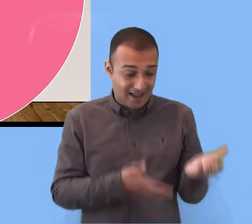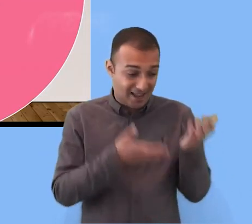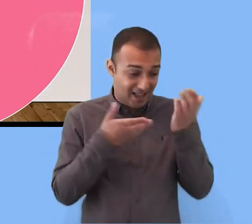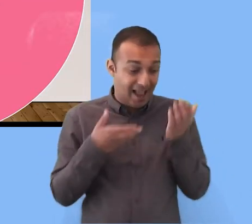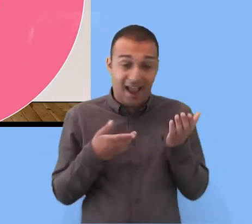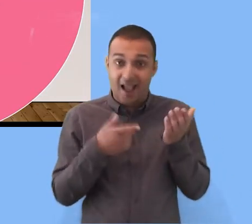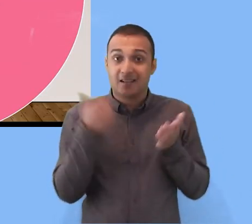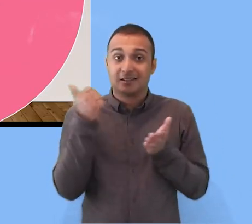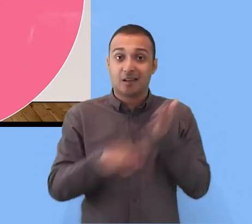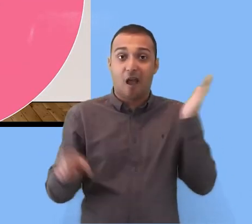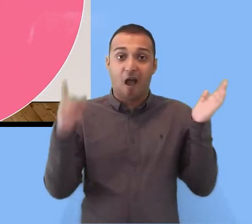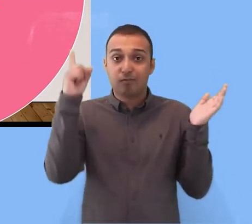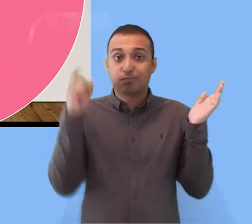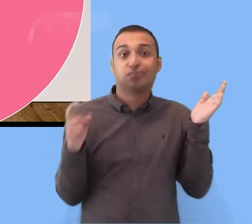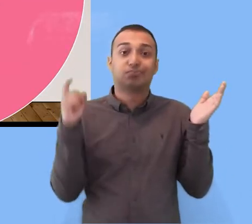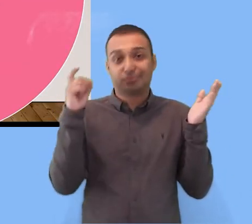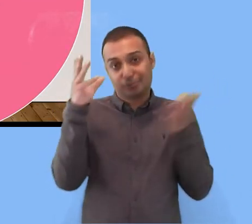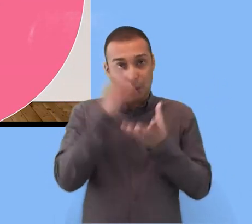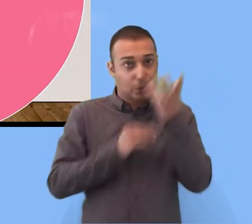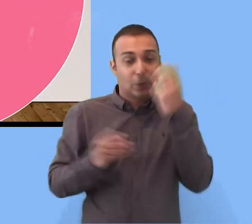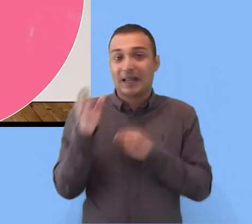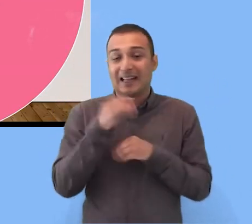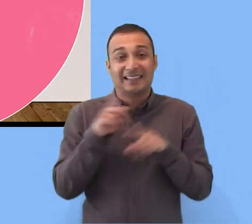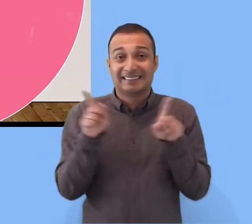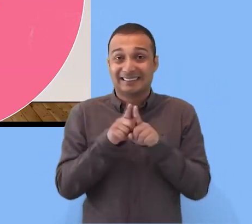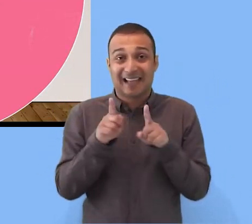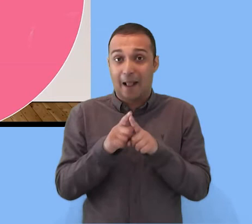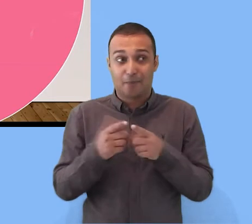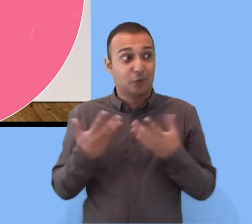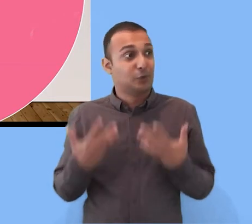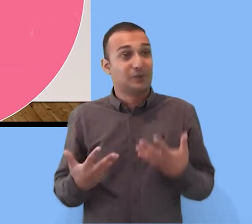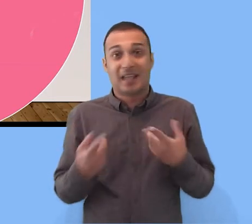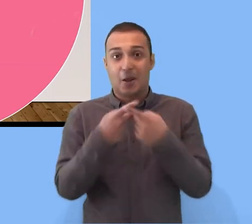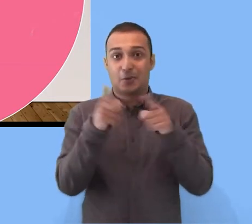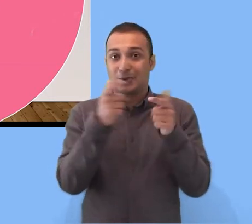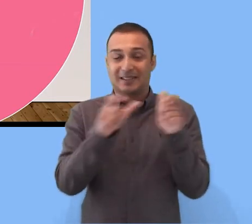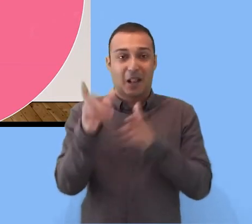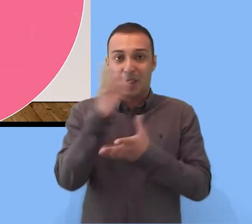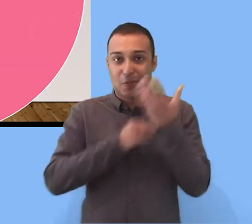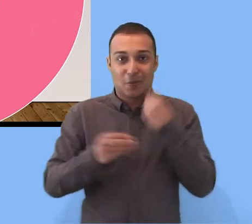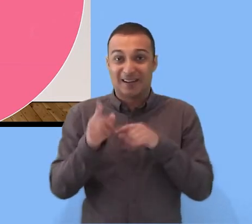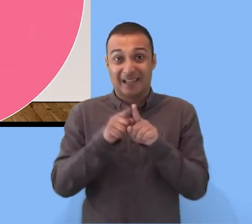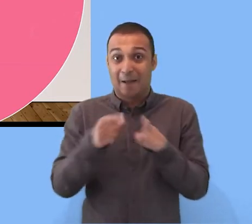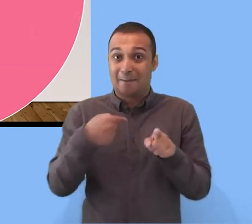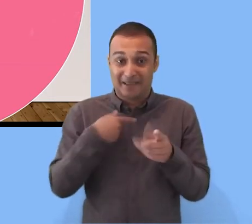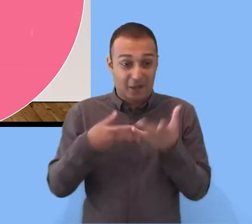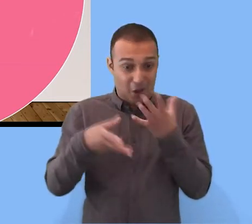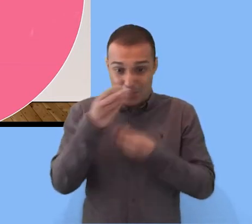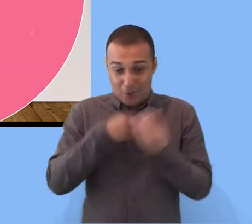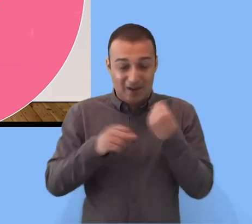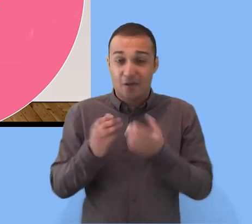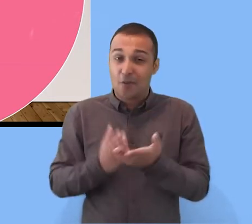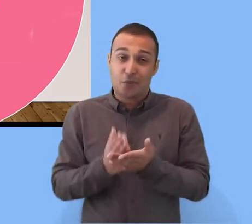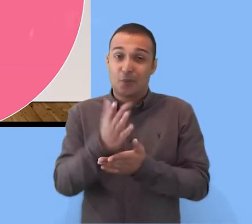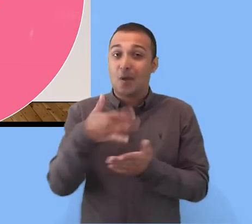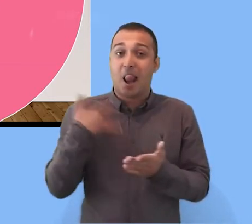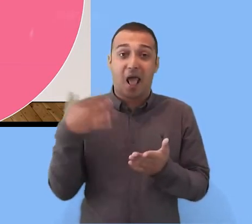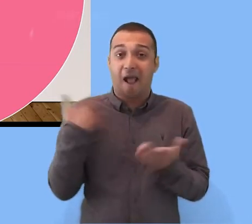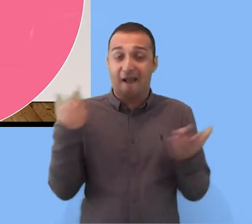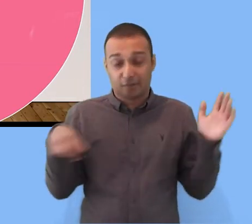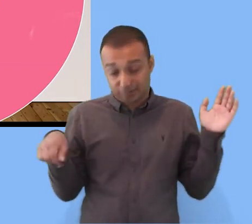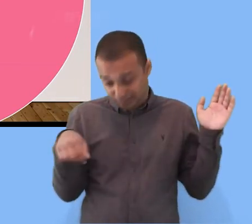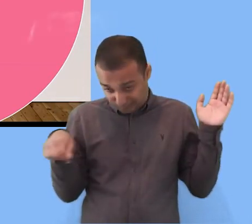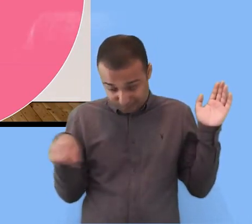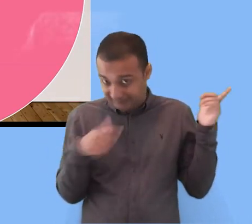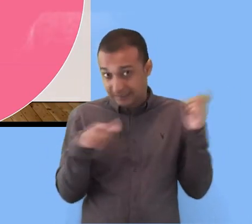and learning today. I've taken notes already from what I've heard, and it goes on throughout the rest of the life course.